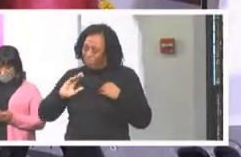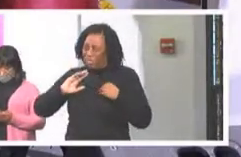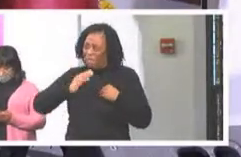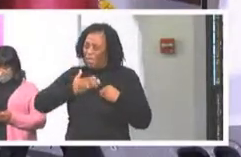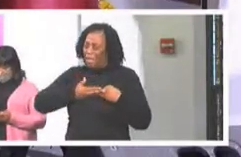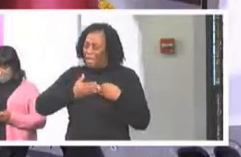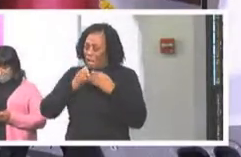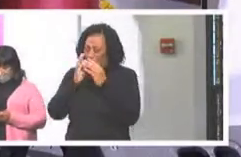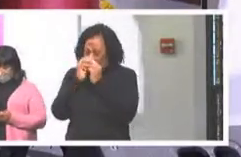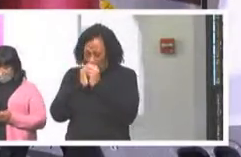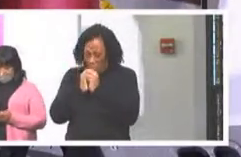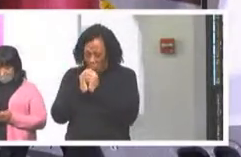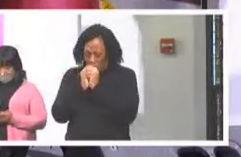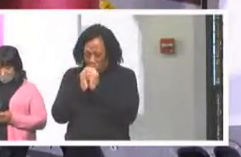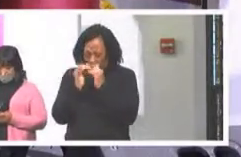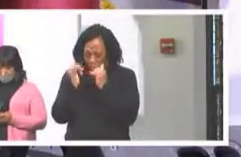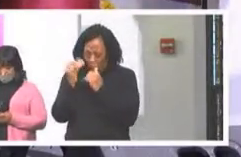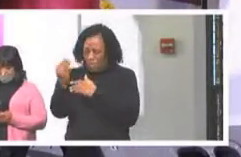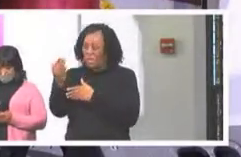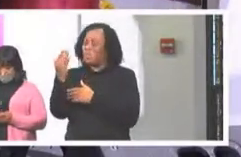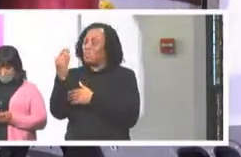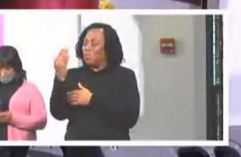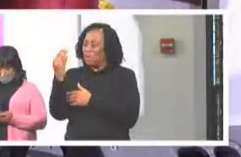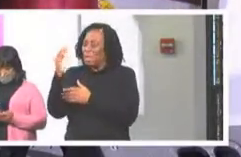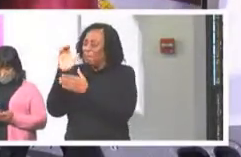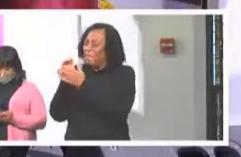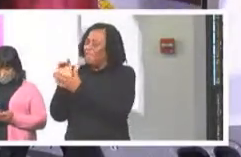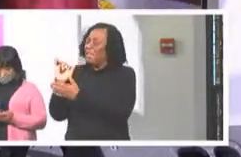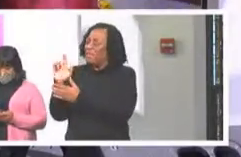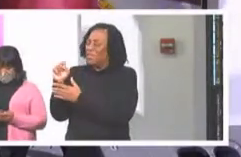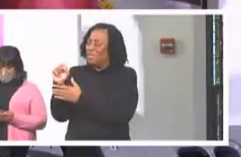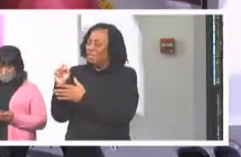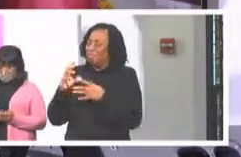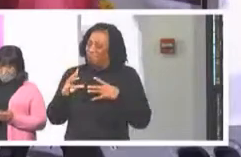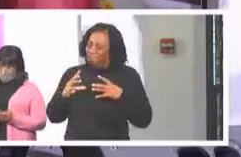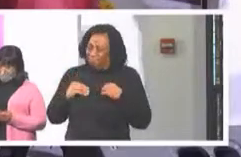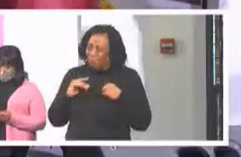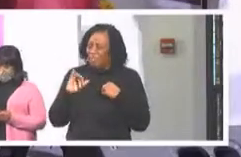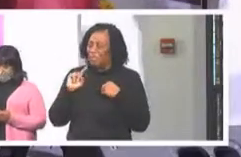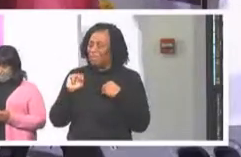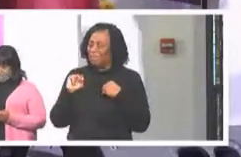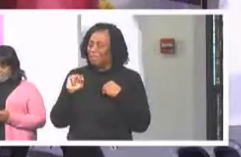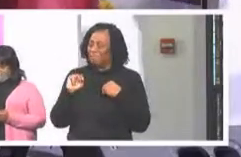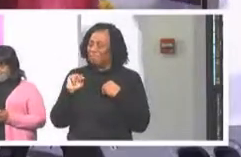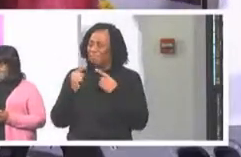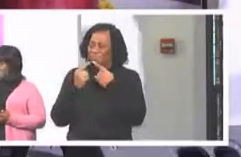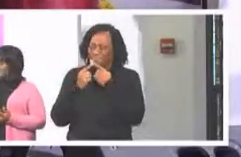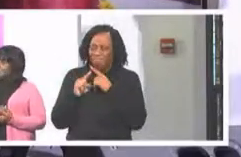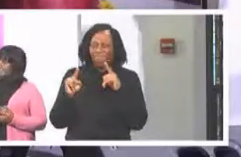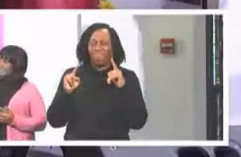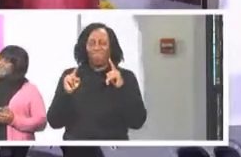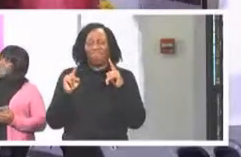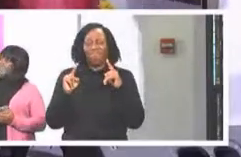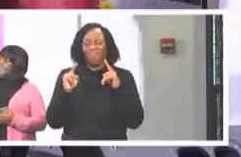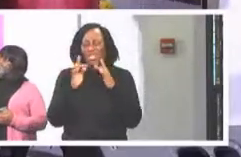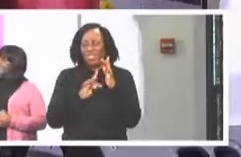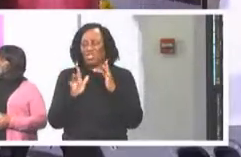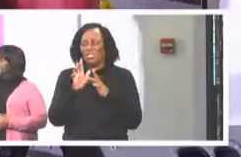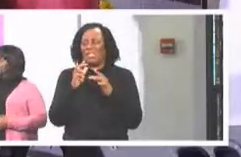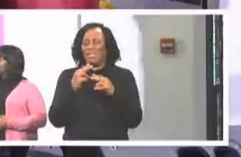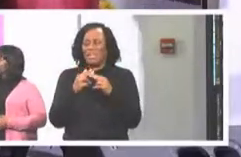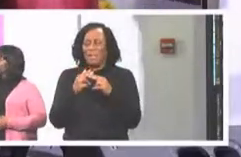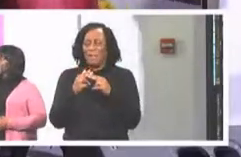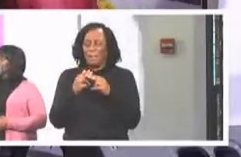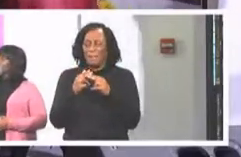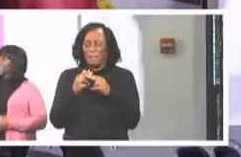morning. We believe it, we receive it, we decree it and declare it in Jesus' name.